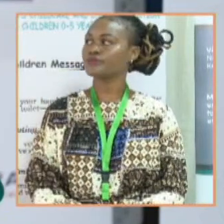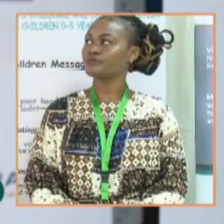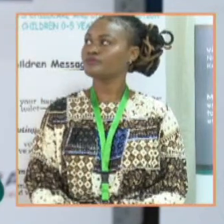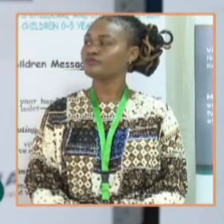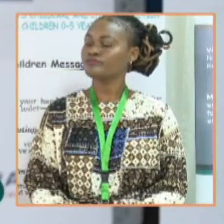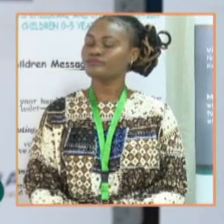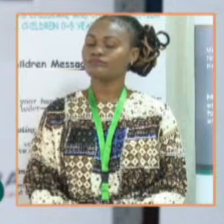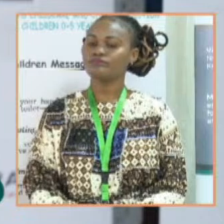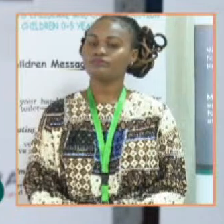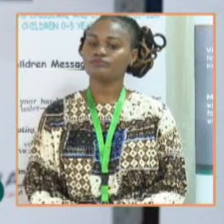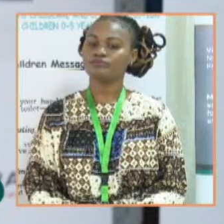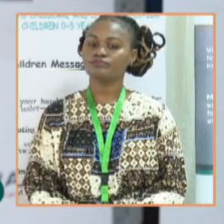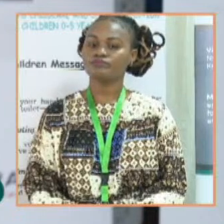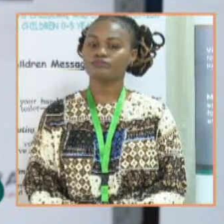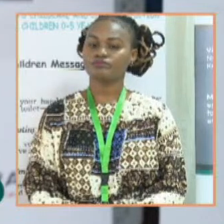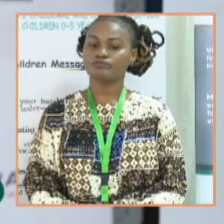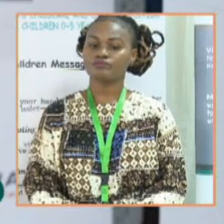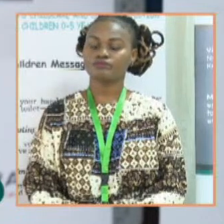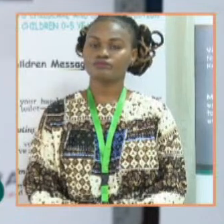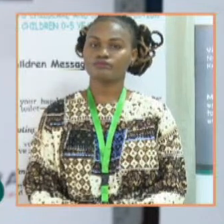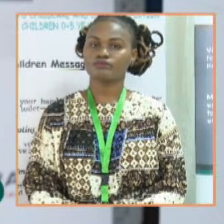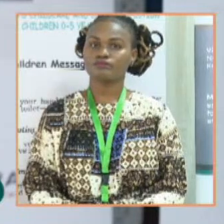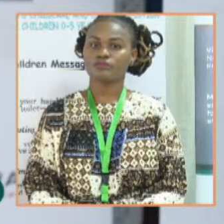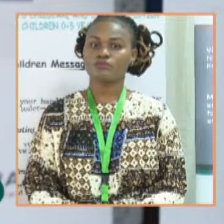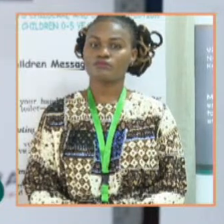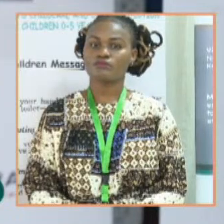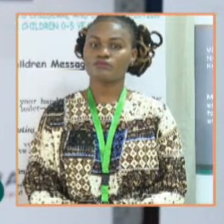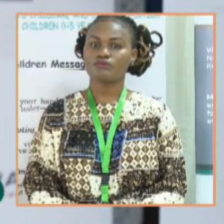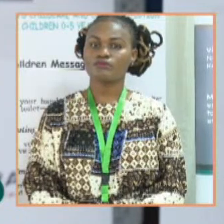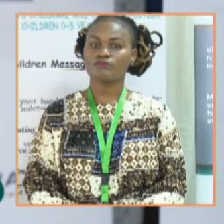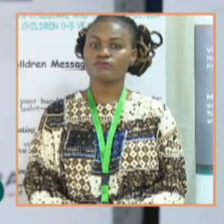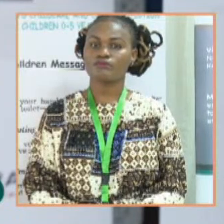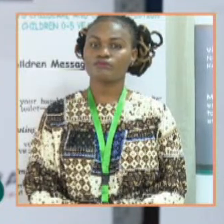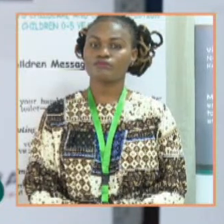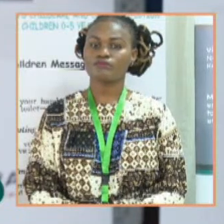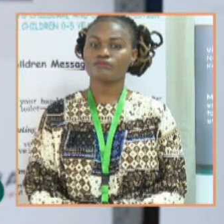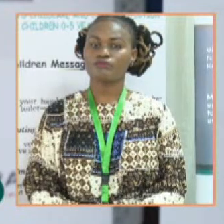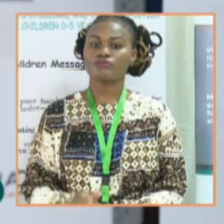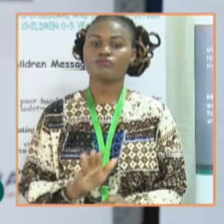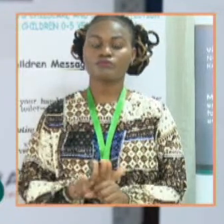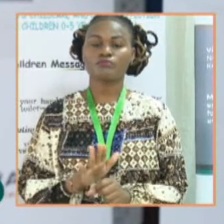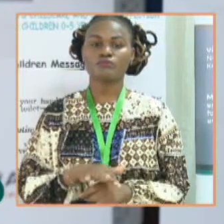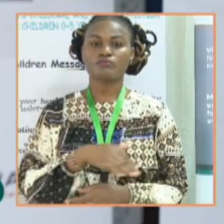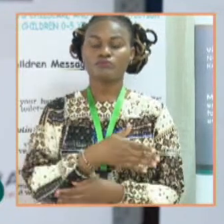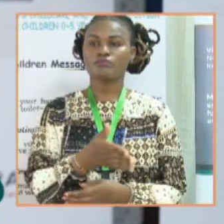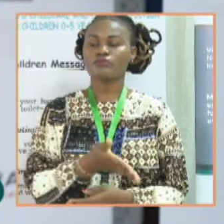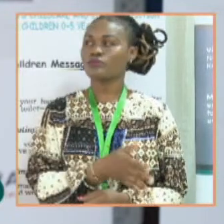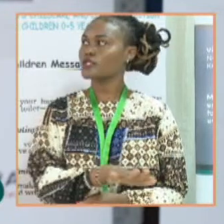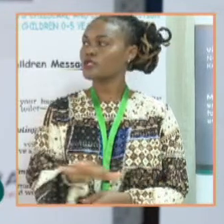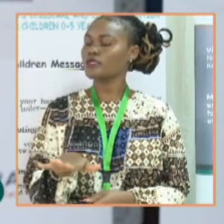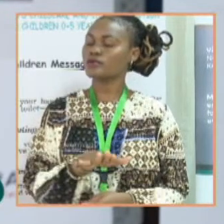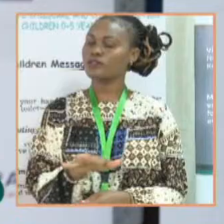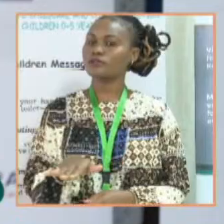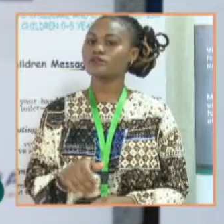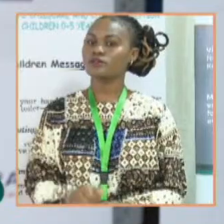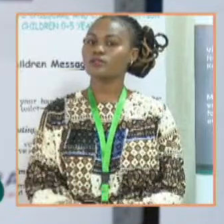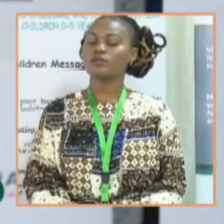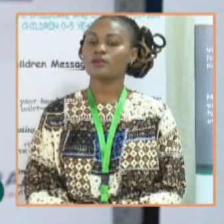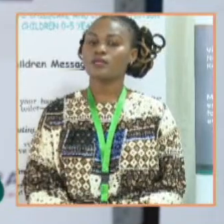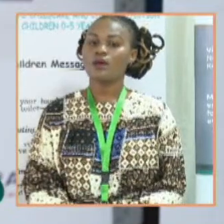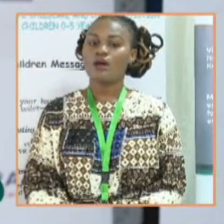was 4% for the 7 counties we did assemble. So the other thematic area was on social welfare programs. Same